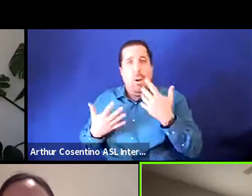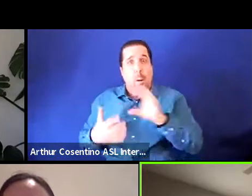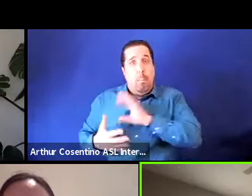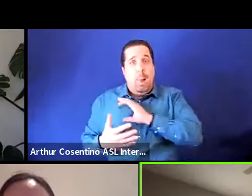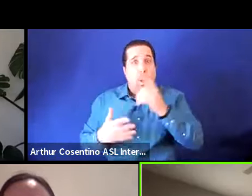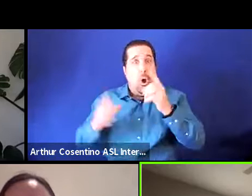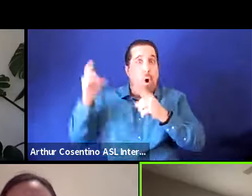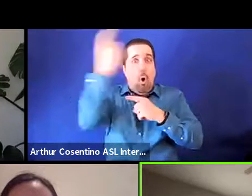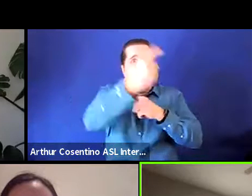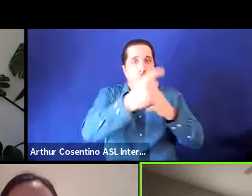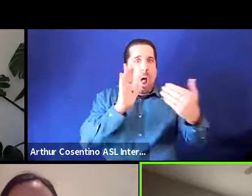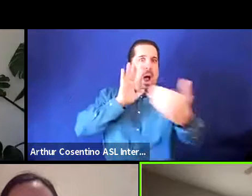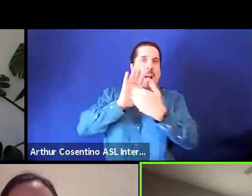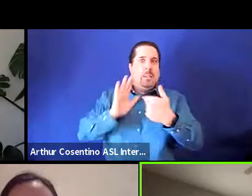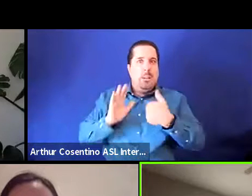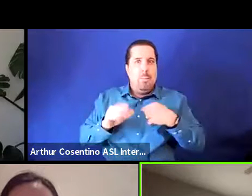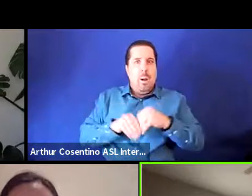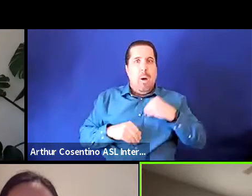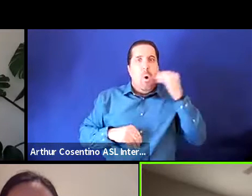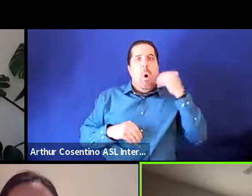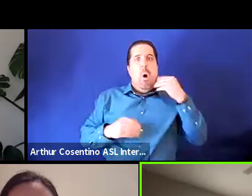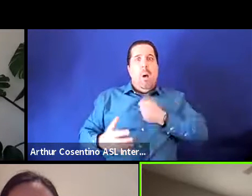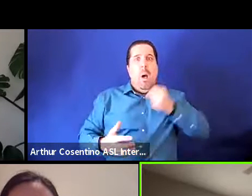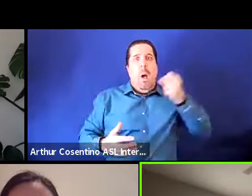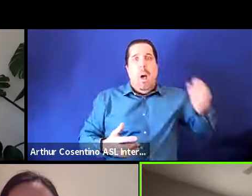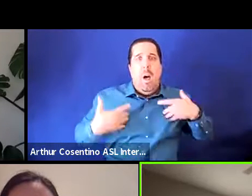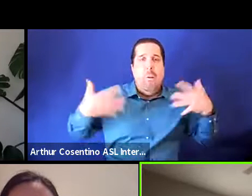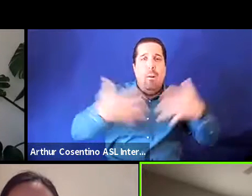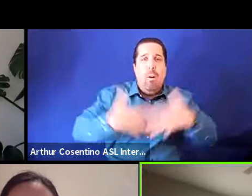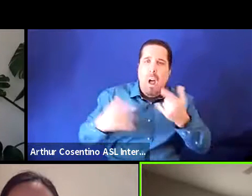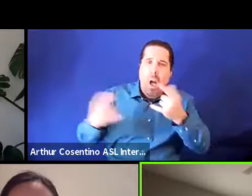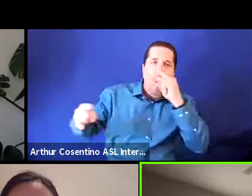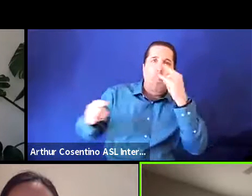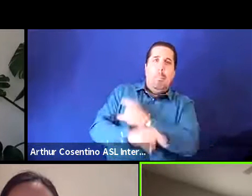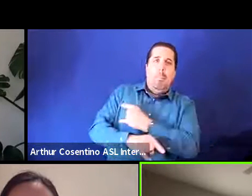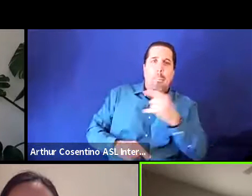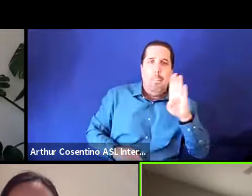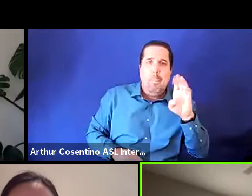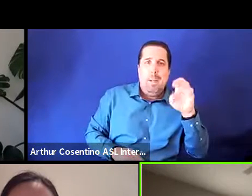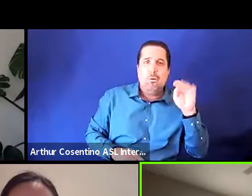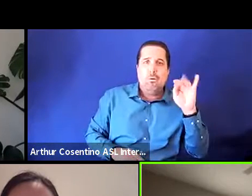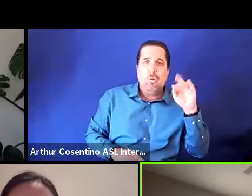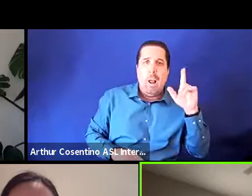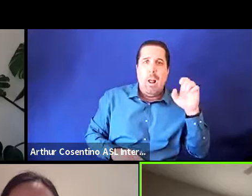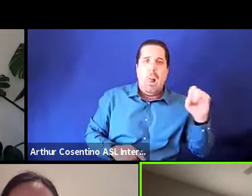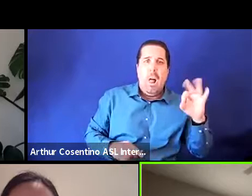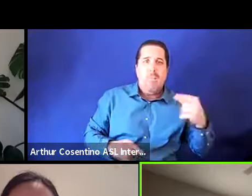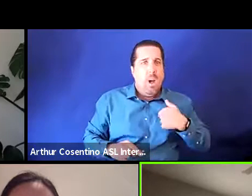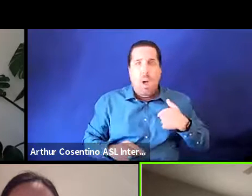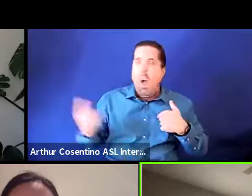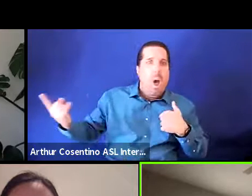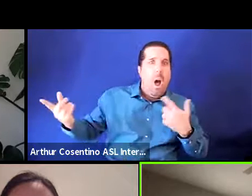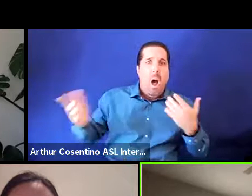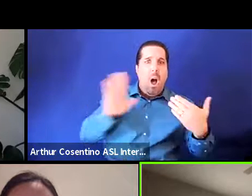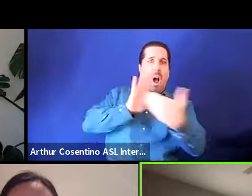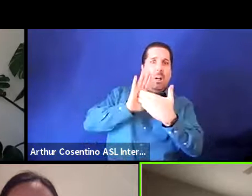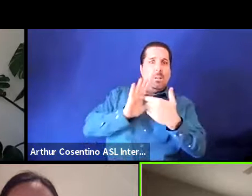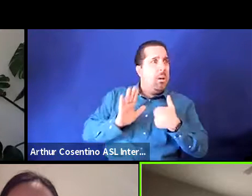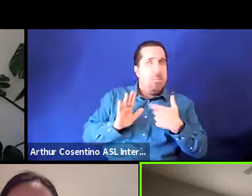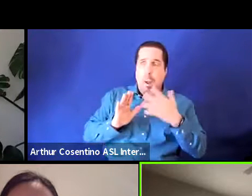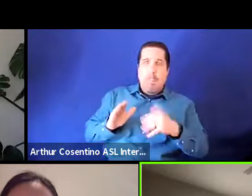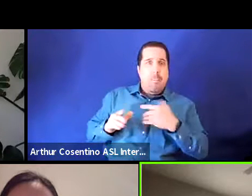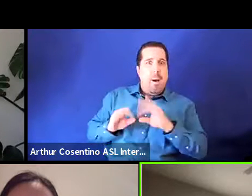to our home, and the fear and the abandonment and betrayal of what it was like to have the police brought to my doorstep against me by my